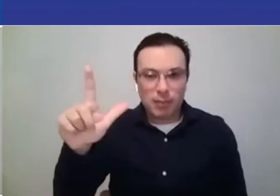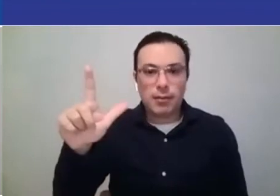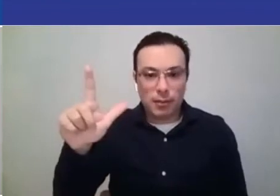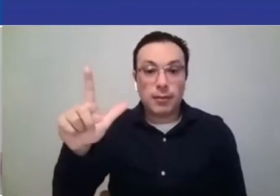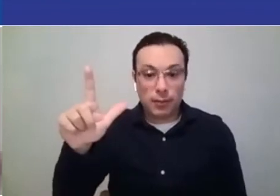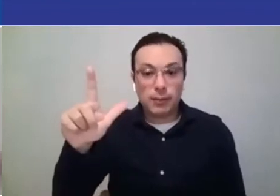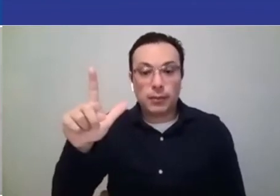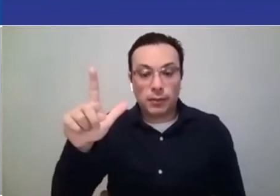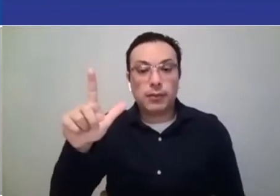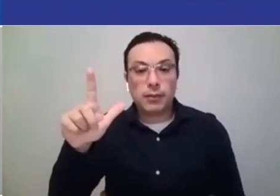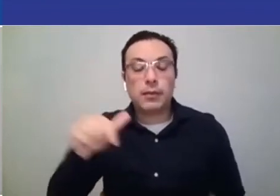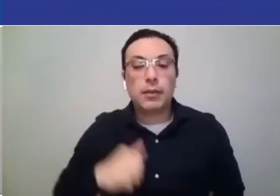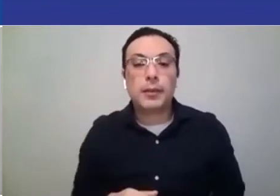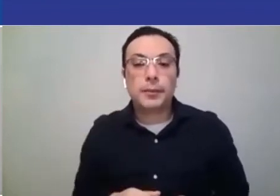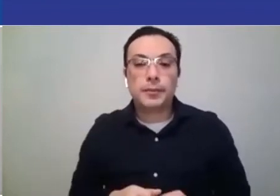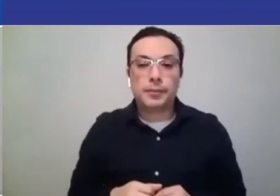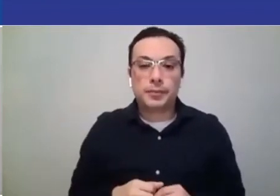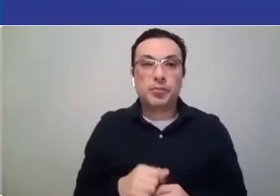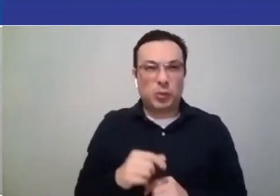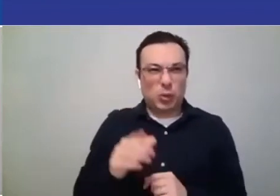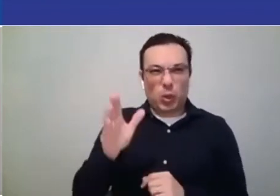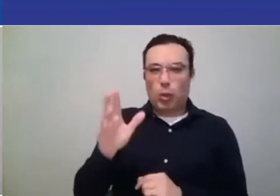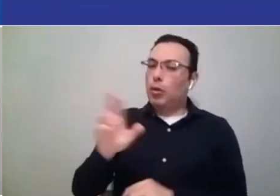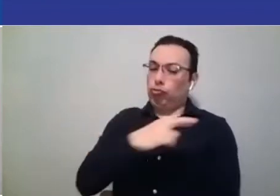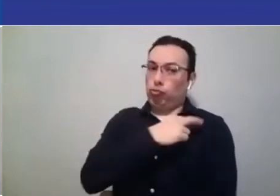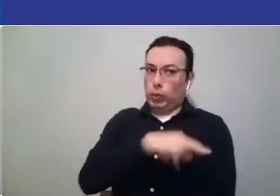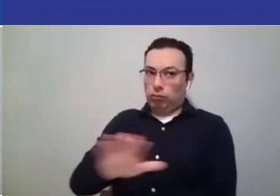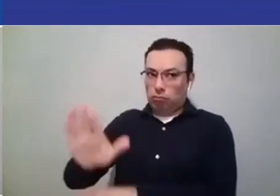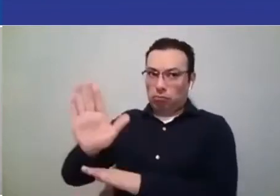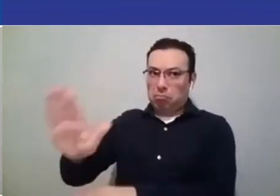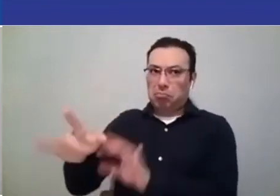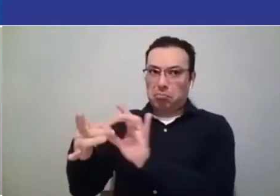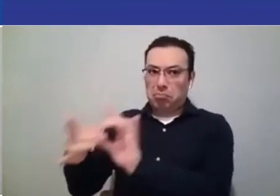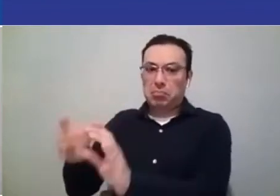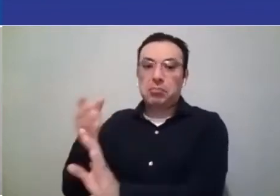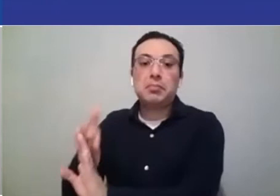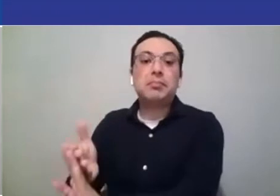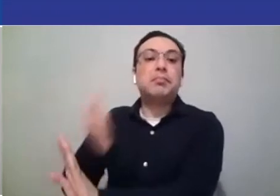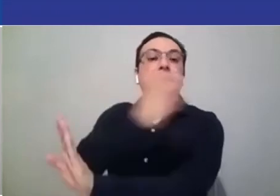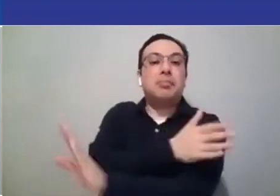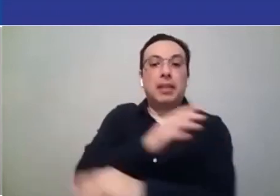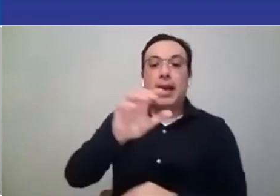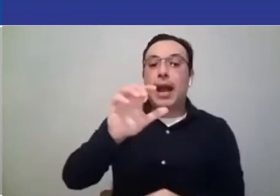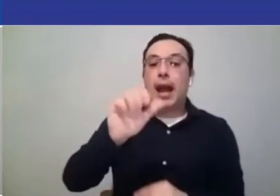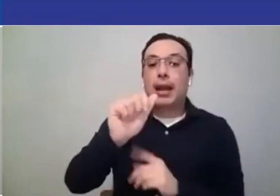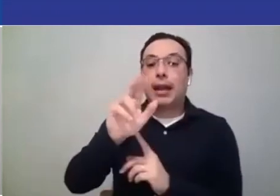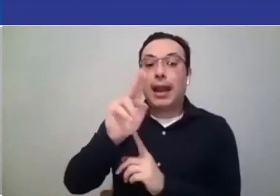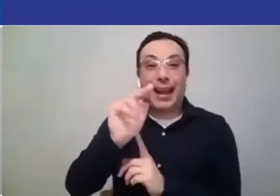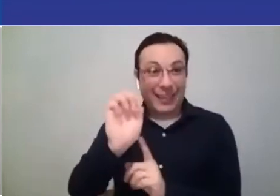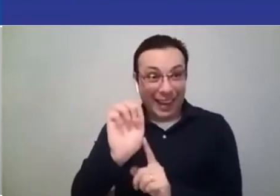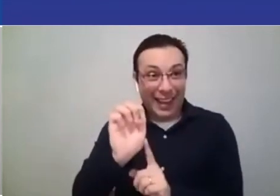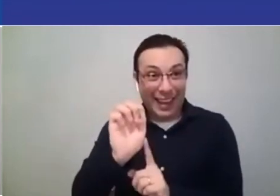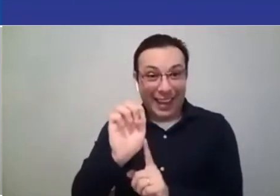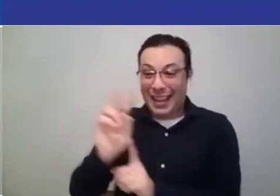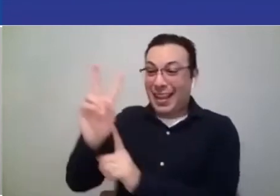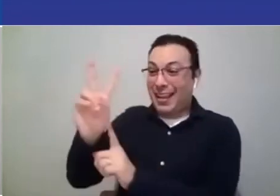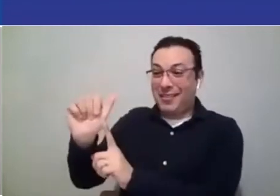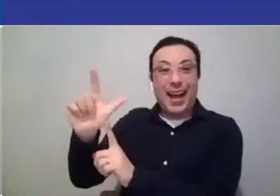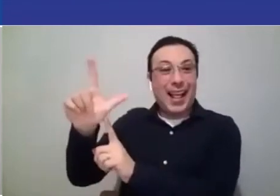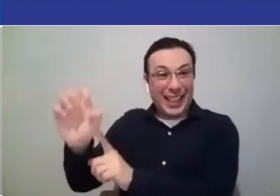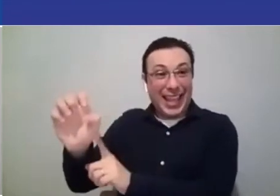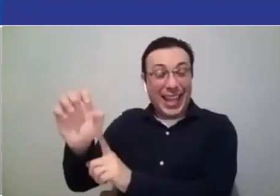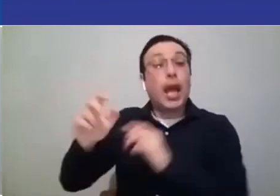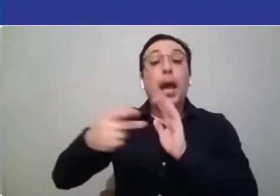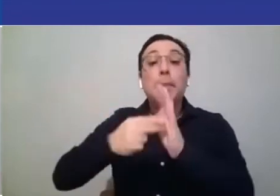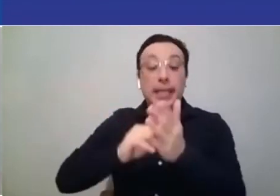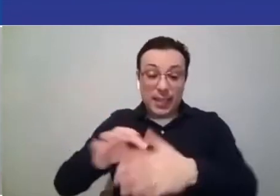the Carnival tradition, the idea of a pre-Lenten celebration, Carne Valet,